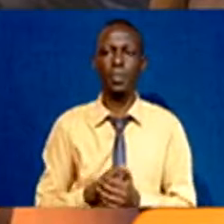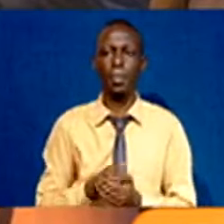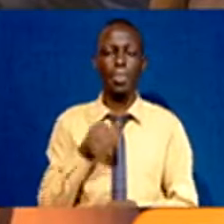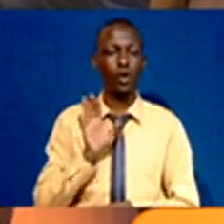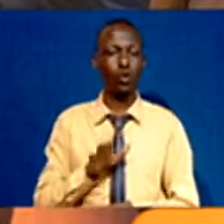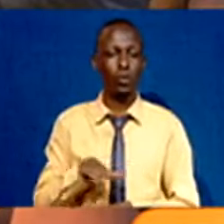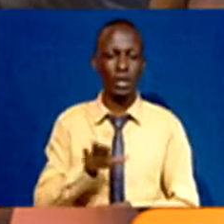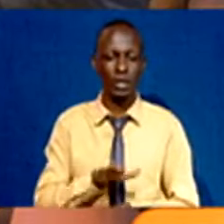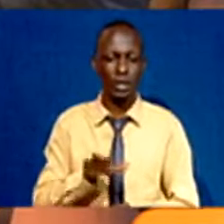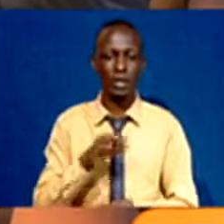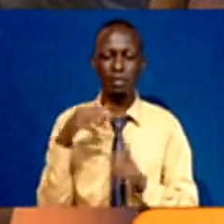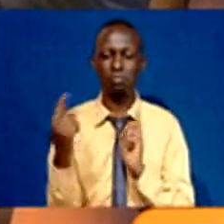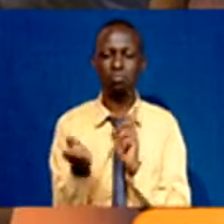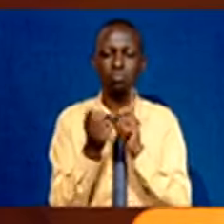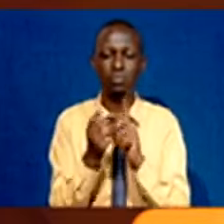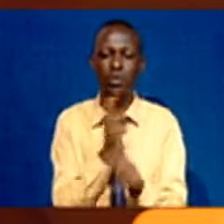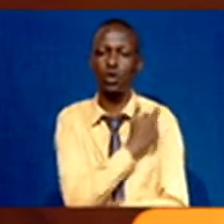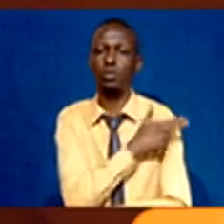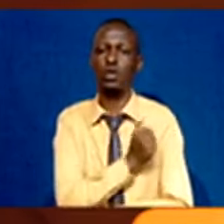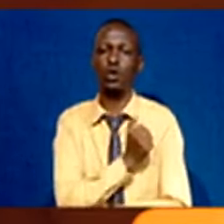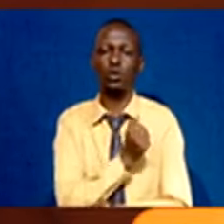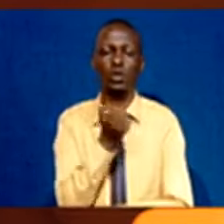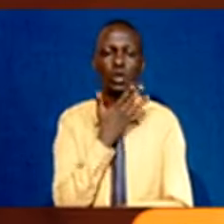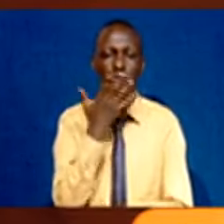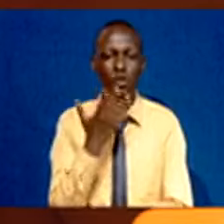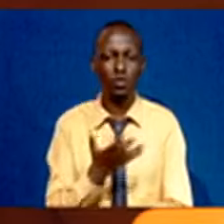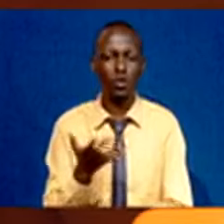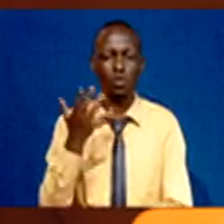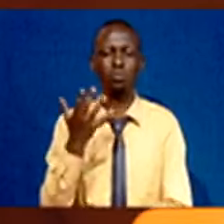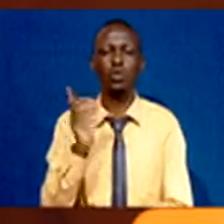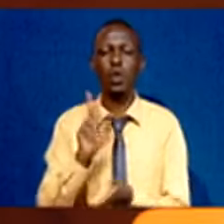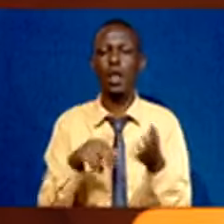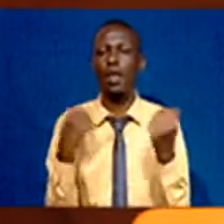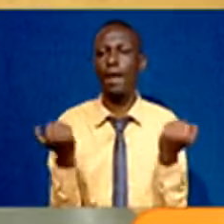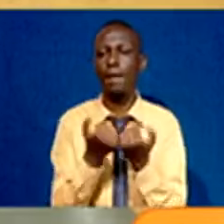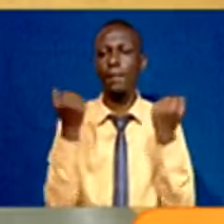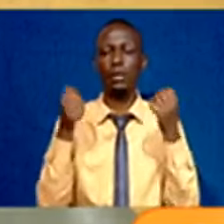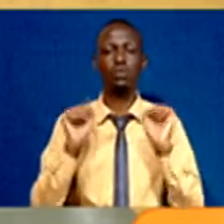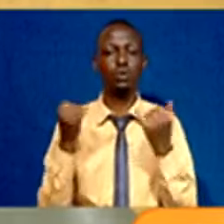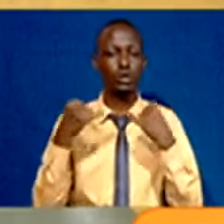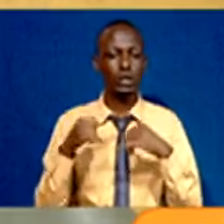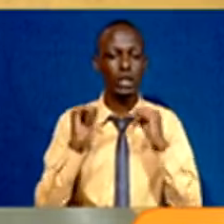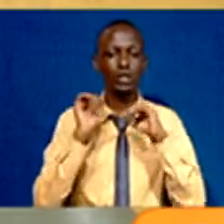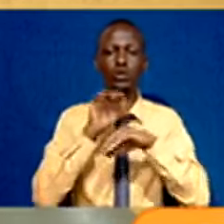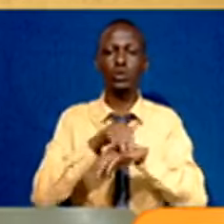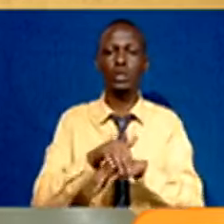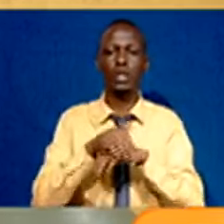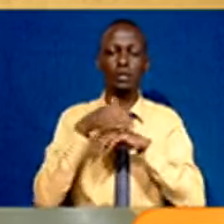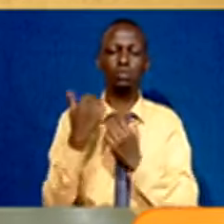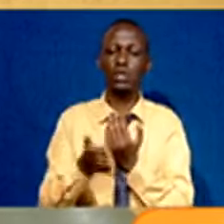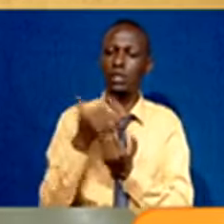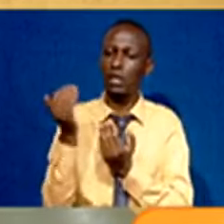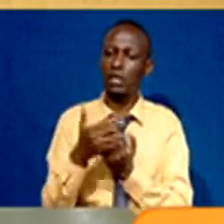empty corridors of this hospital. She is sharing with us her predicament as she tries to seek medical attention for her ailing